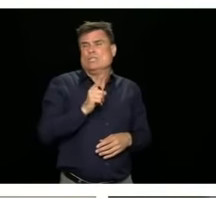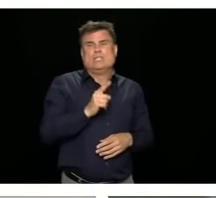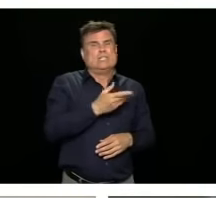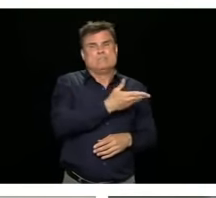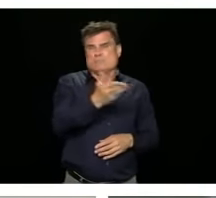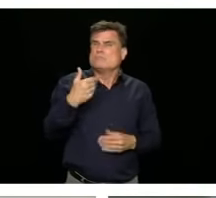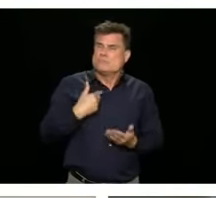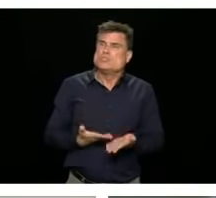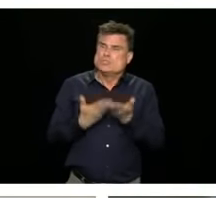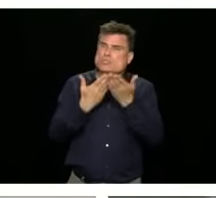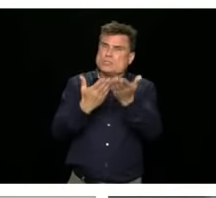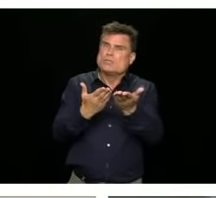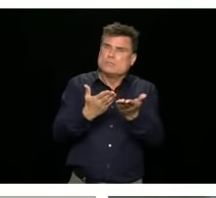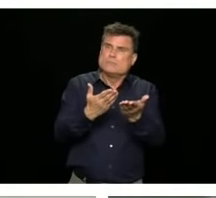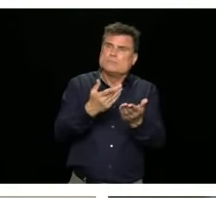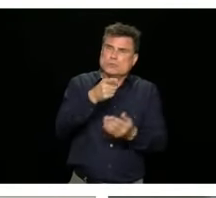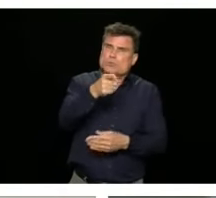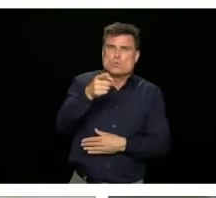push